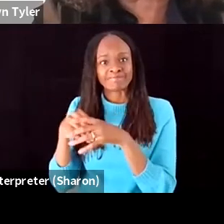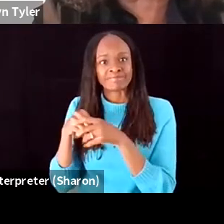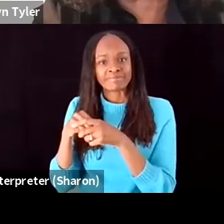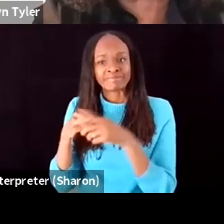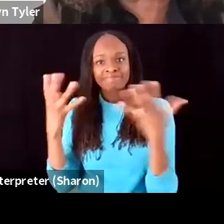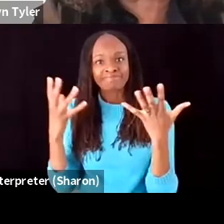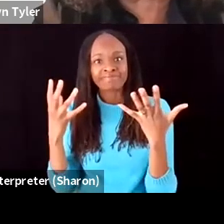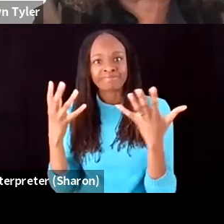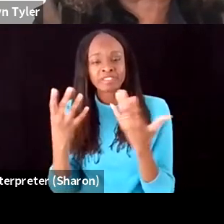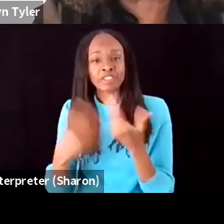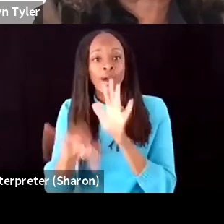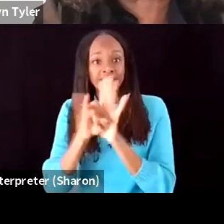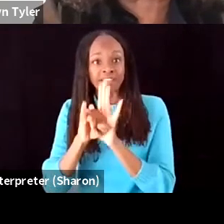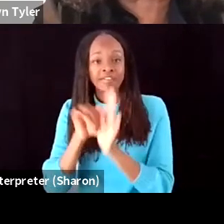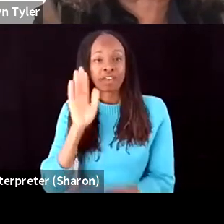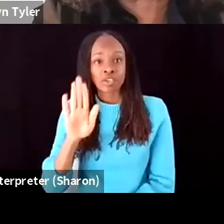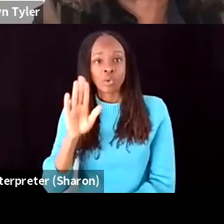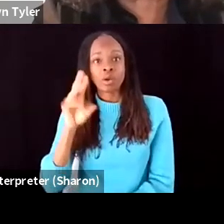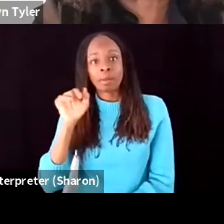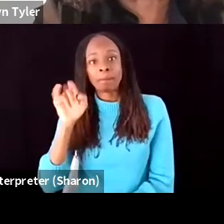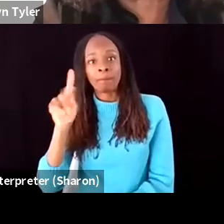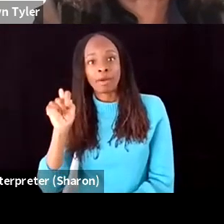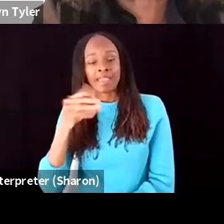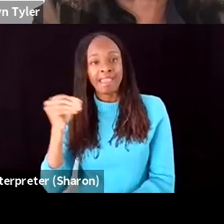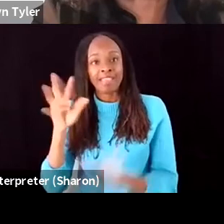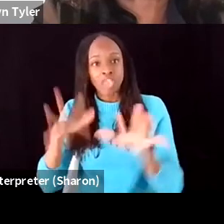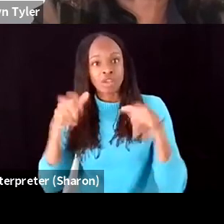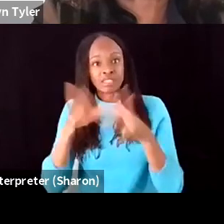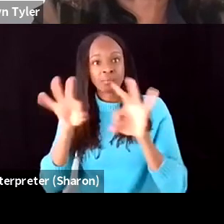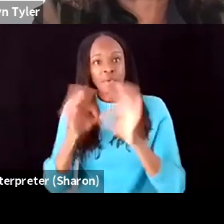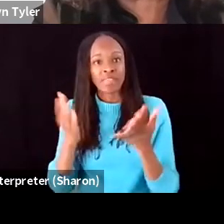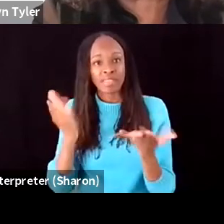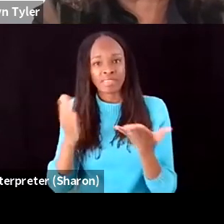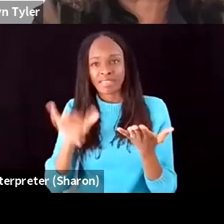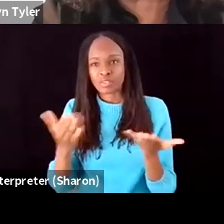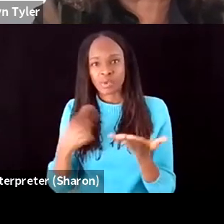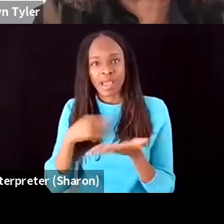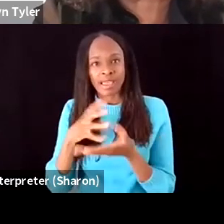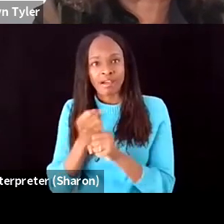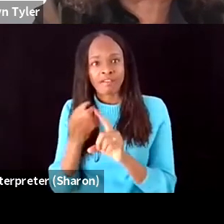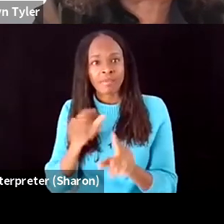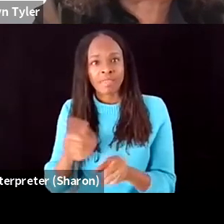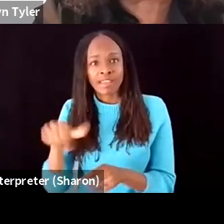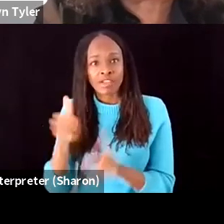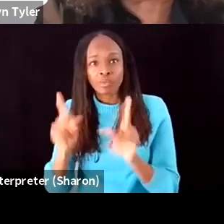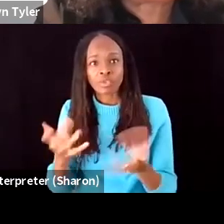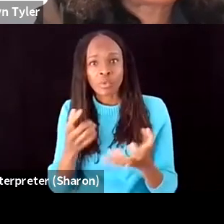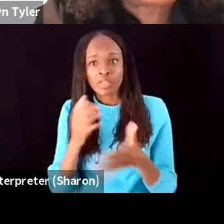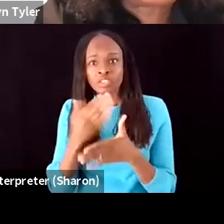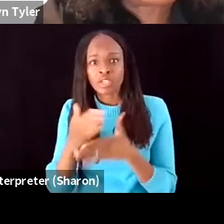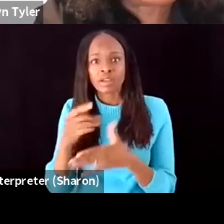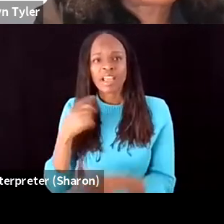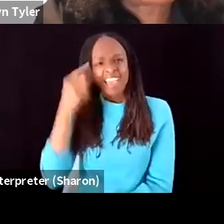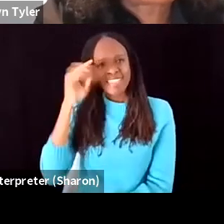identifying the market and your audience is important. That's what I was getting from that. Did anybody else want to add to I thought Emily looked like she was gonna jump